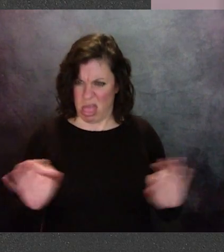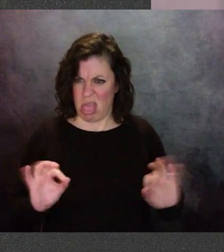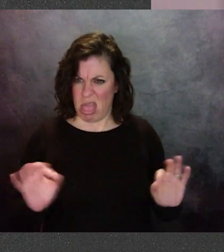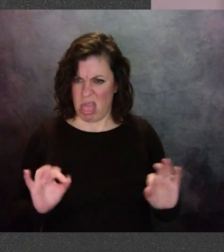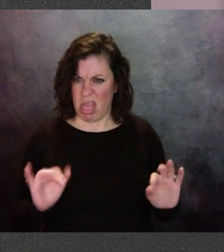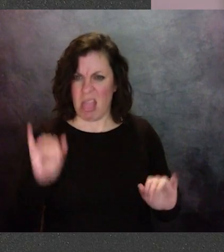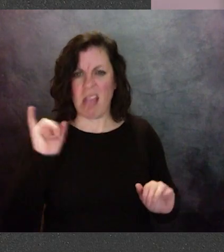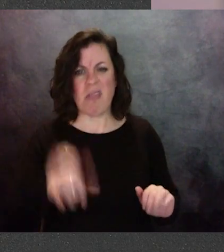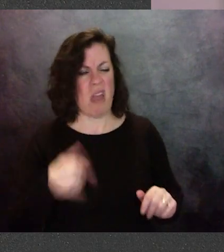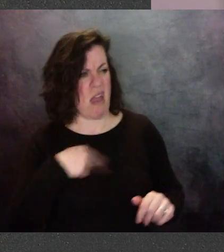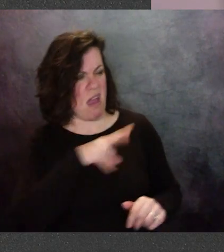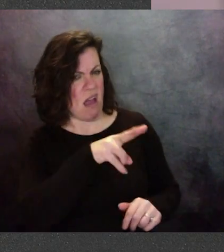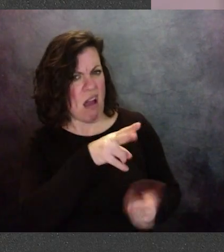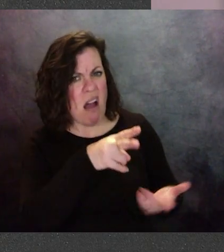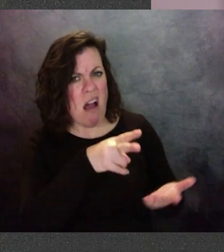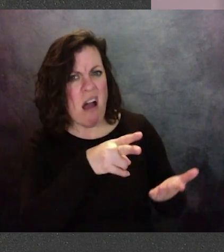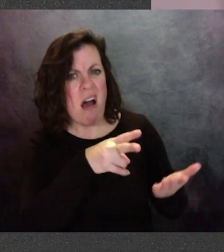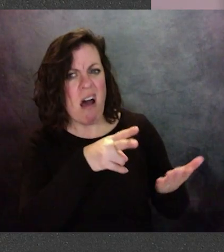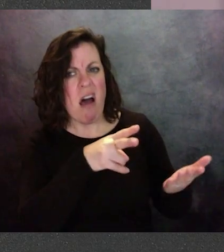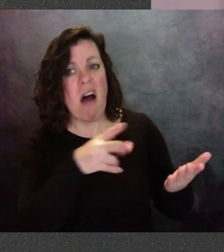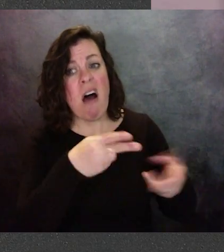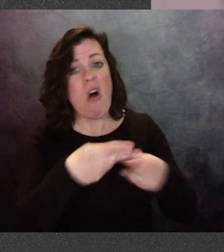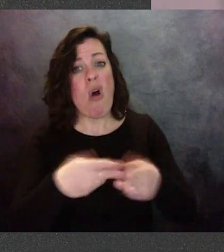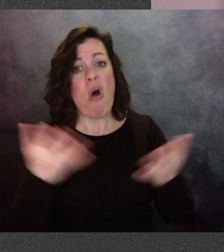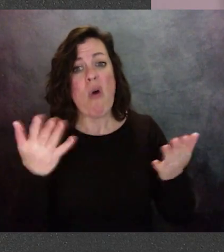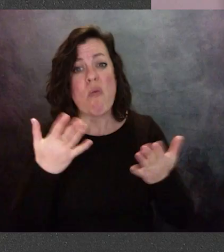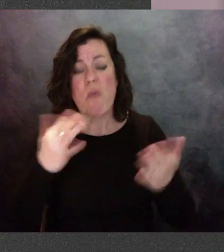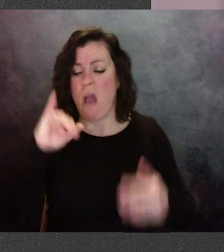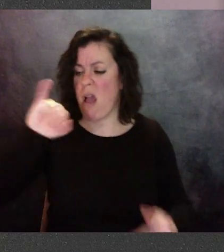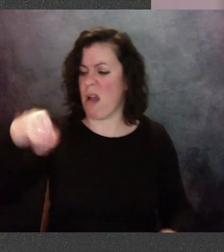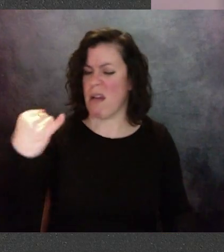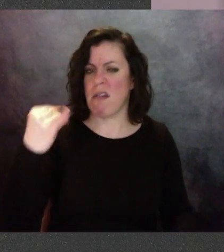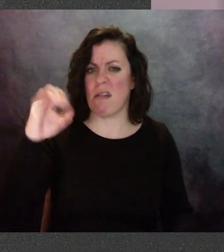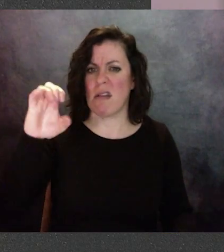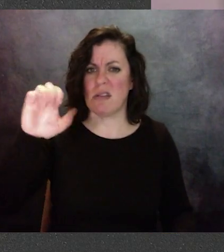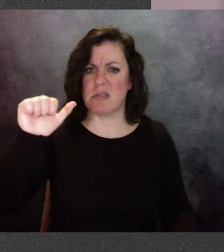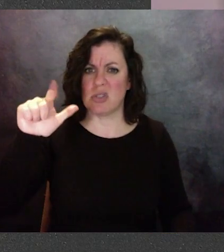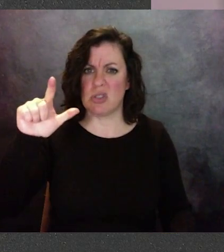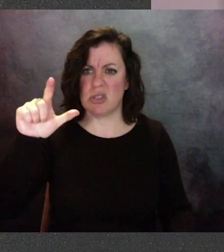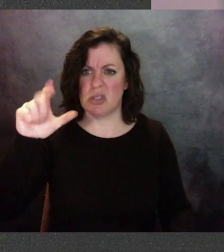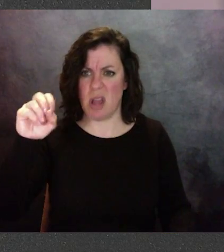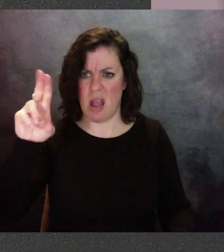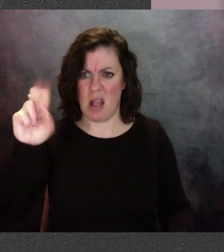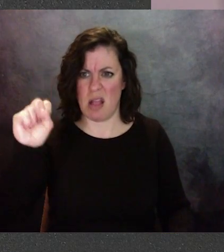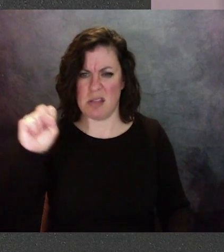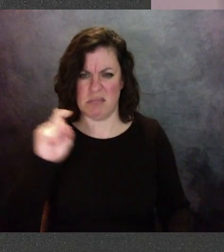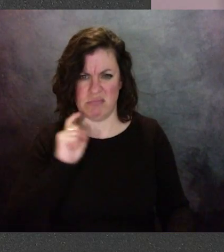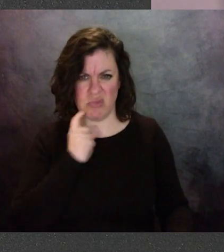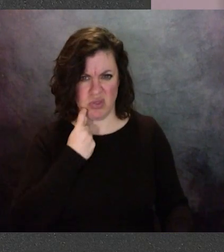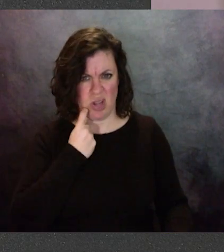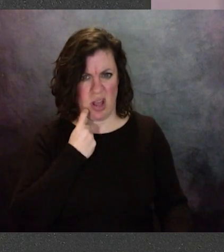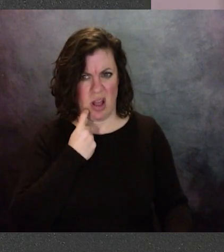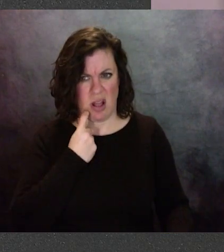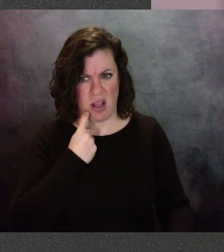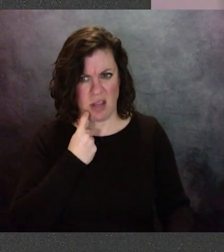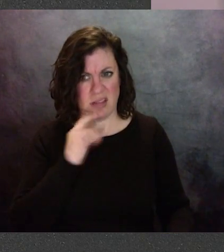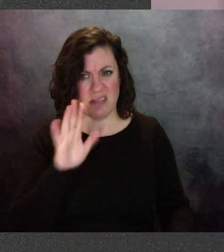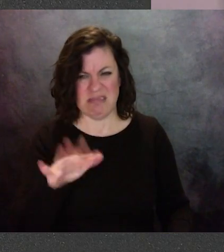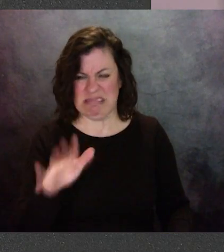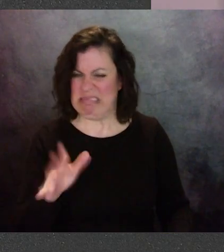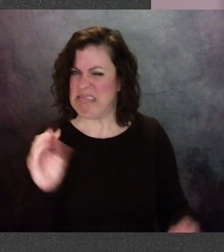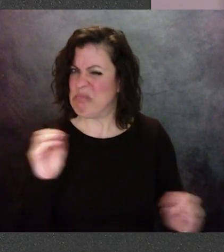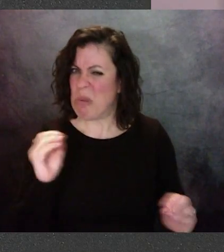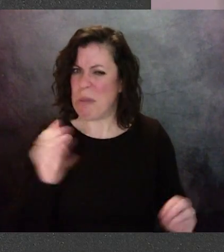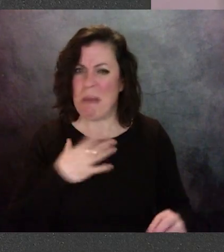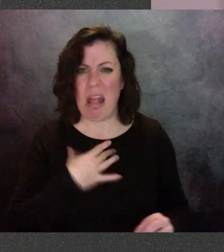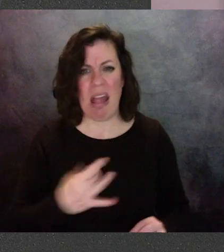called jealousy. And everybody feels jealous sometimes. It's just a matter of how you handle